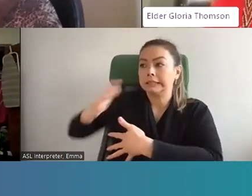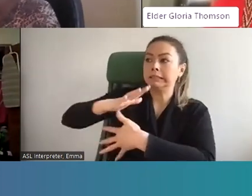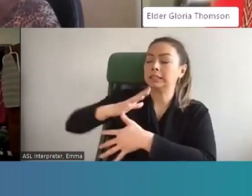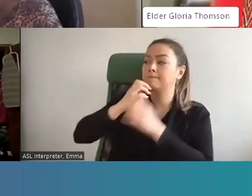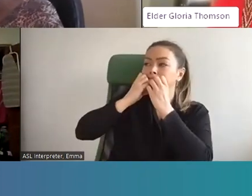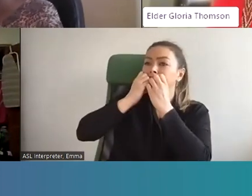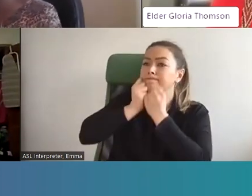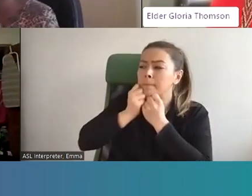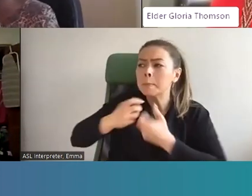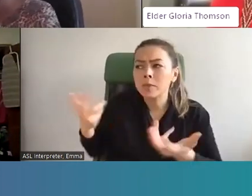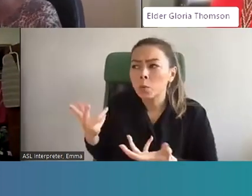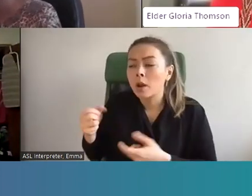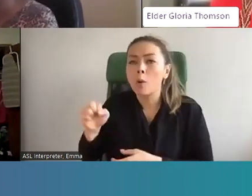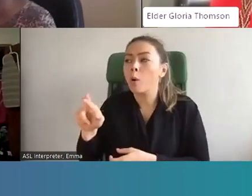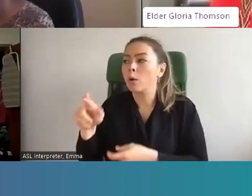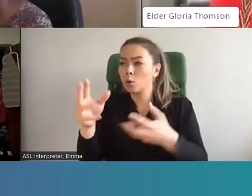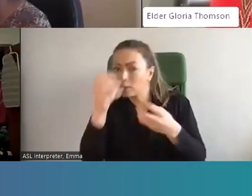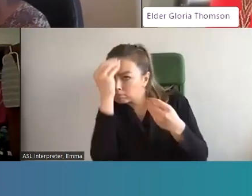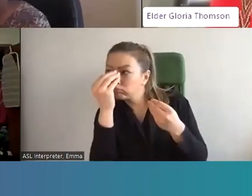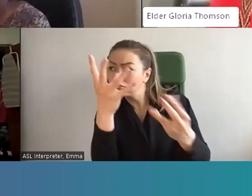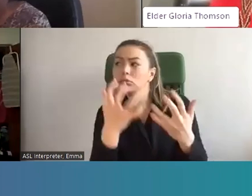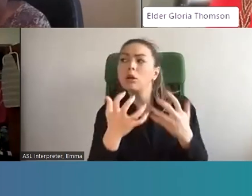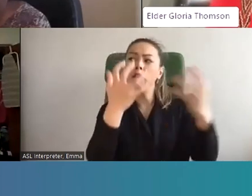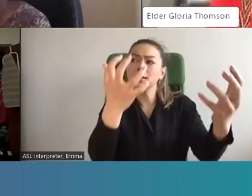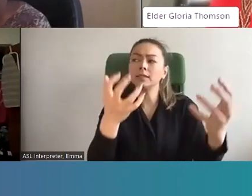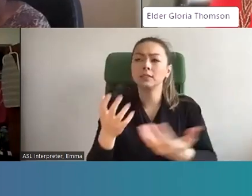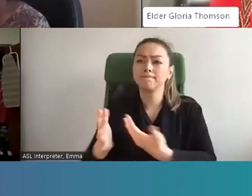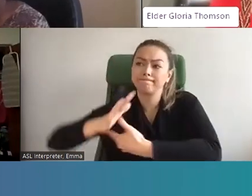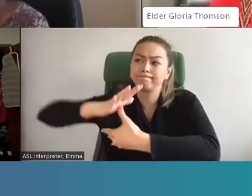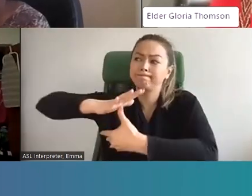our participants to know most about your role?